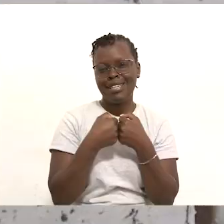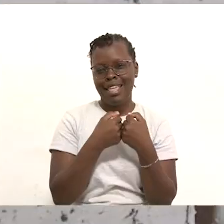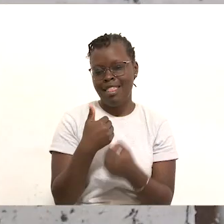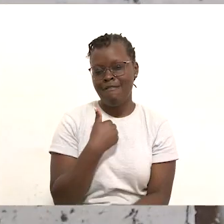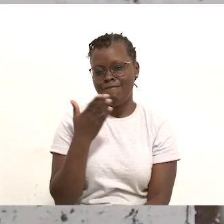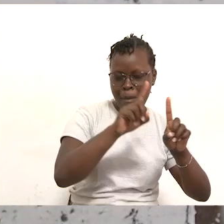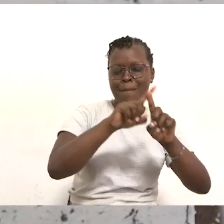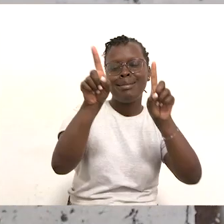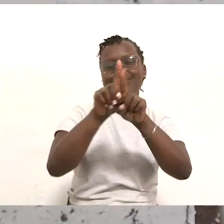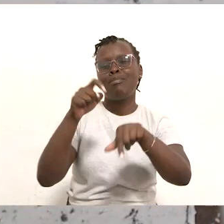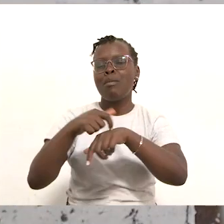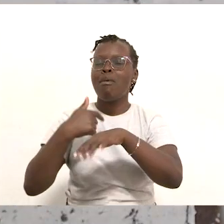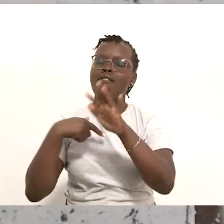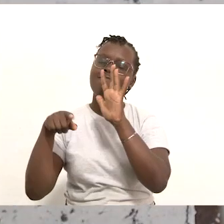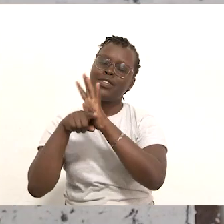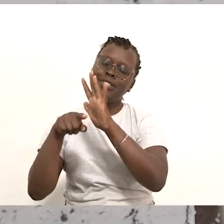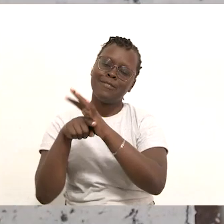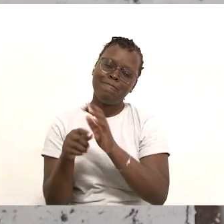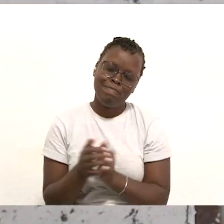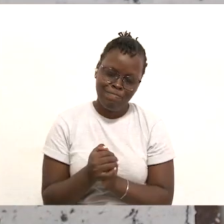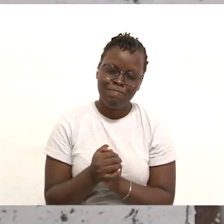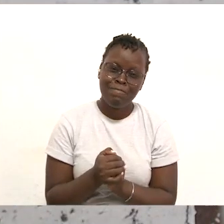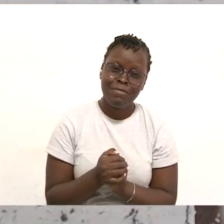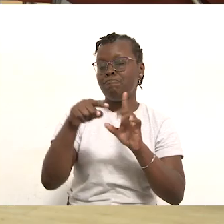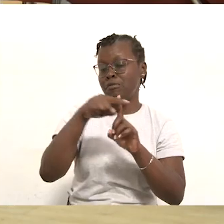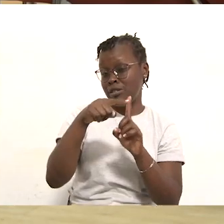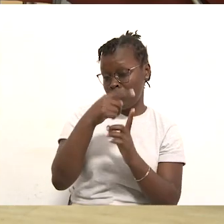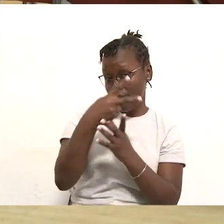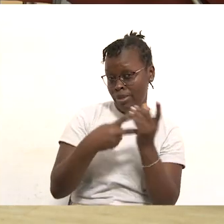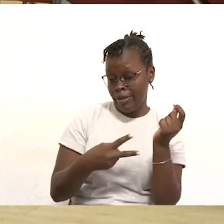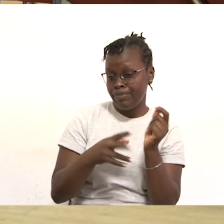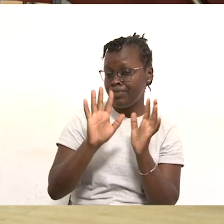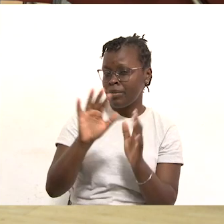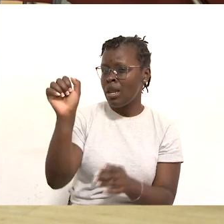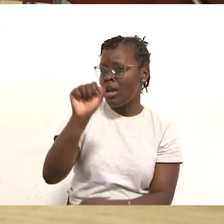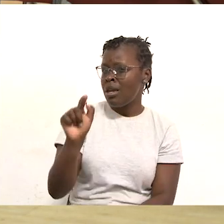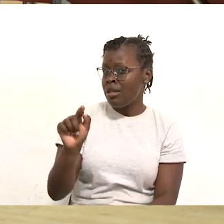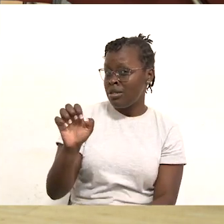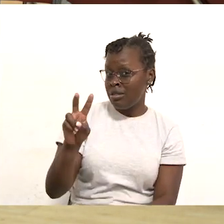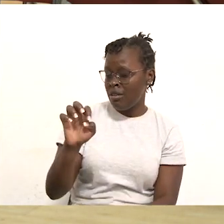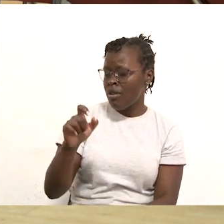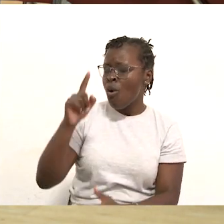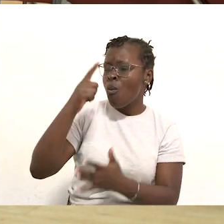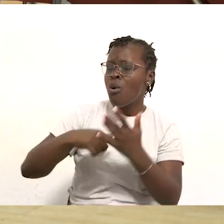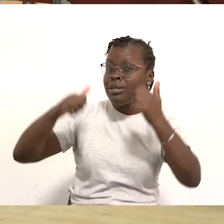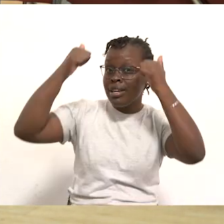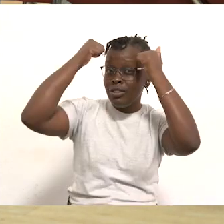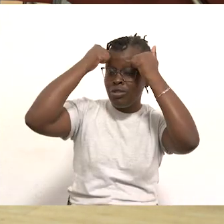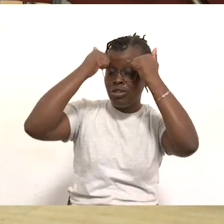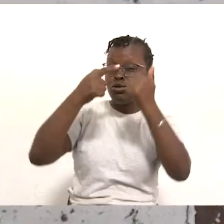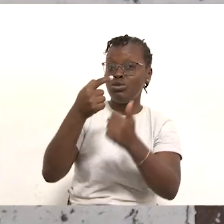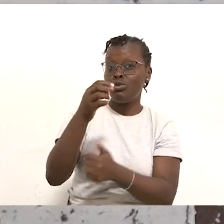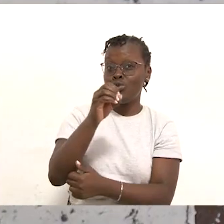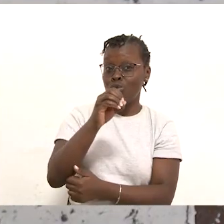becomes a challenge. Thank you for that summary. You've mentioned some really important points. Stephen, what educational tools might be available to us to